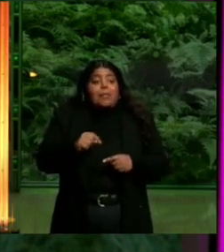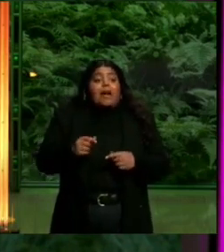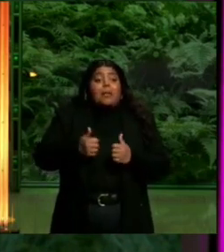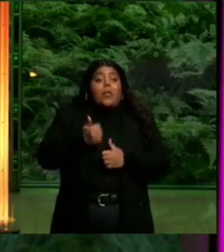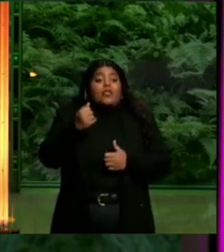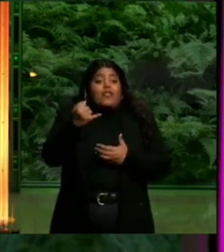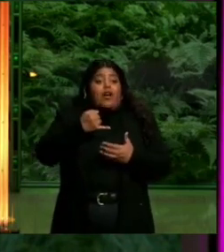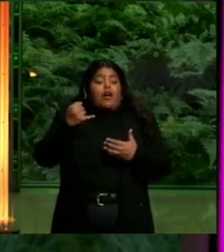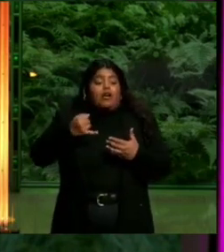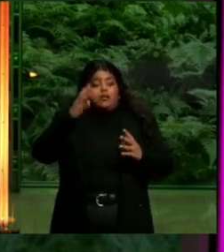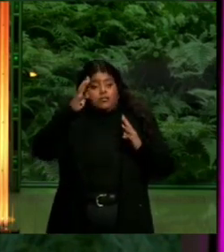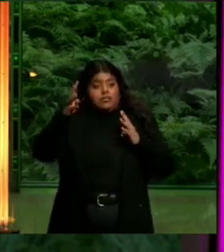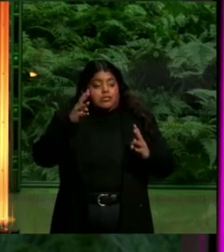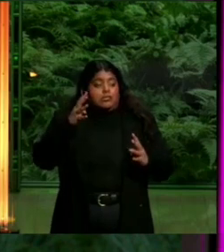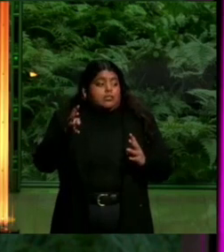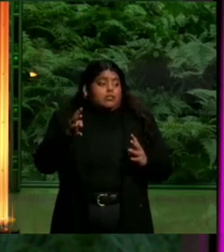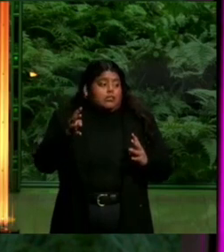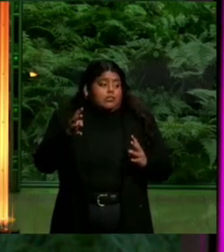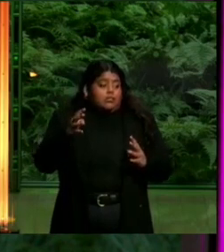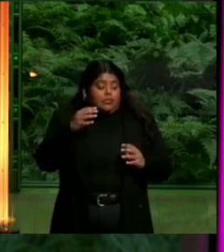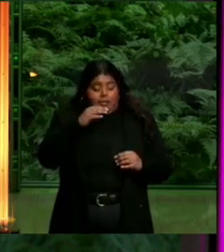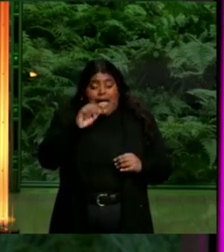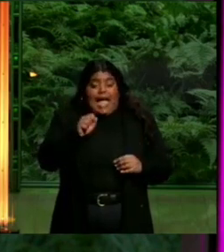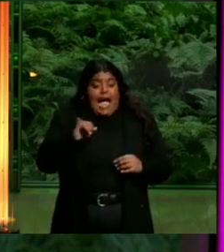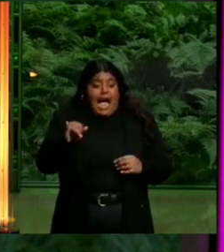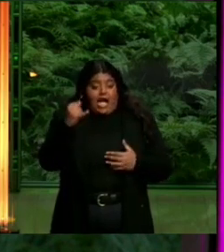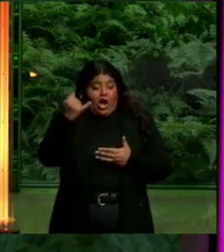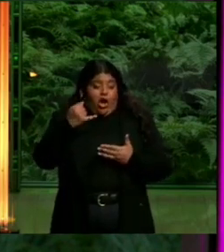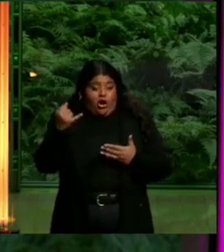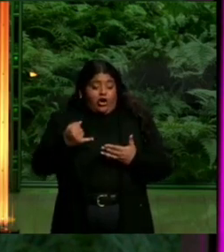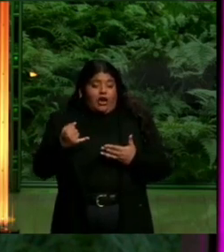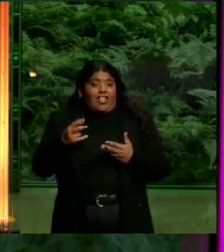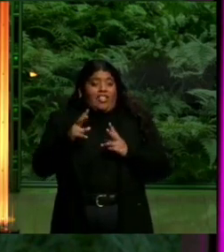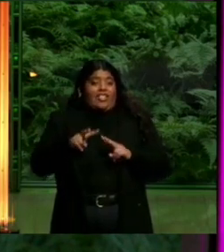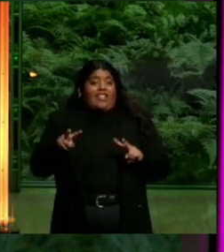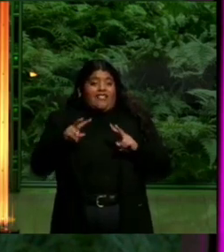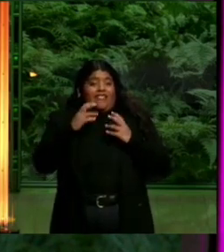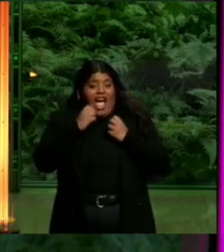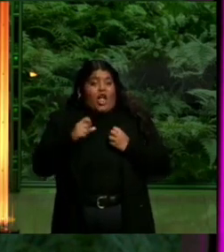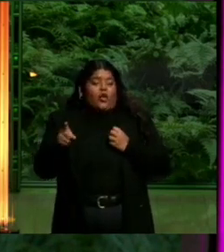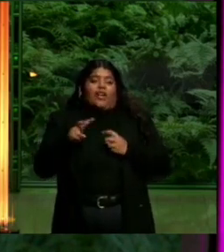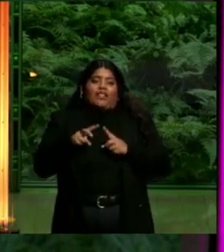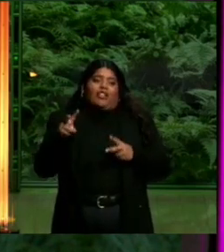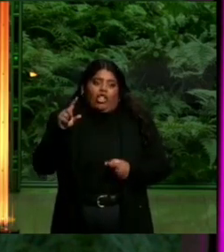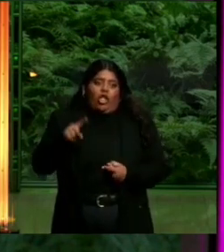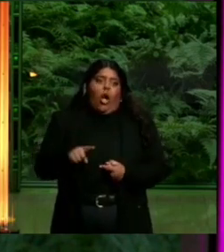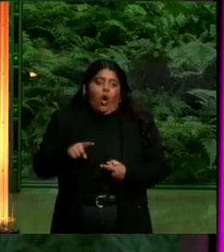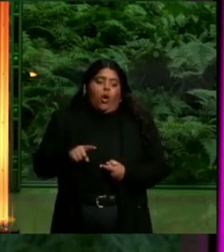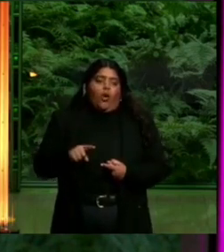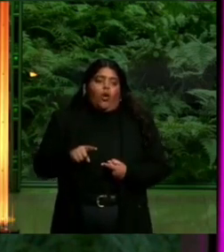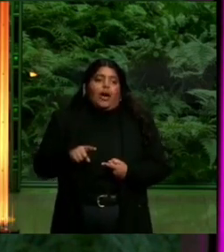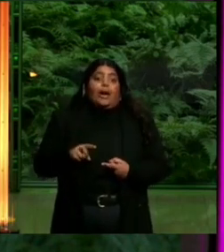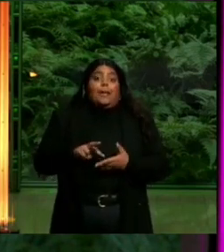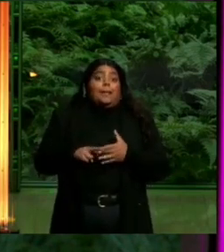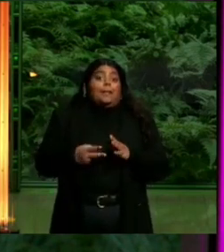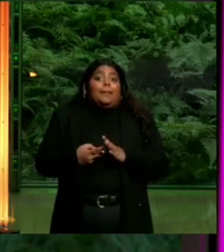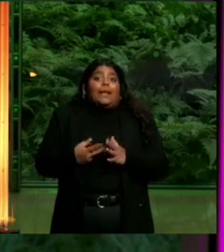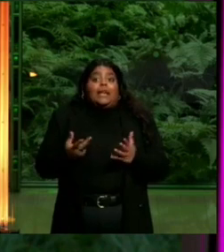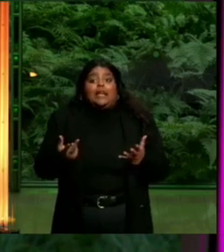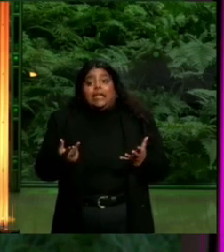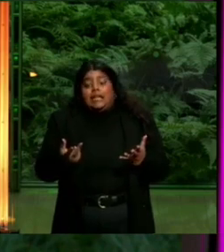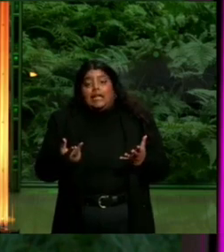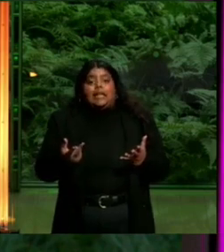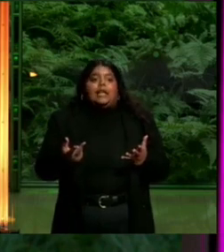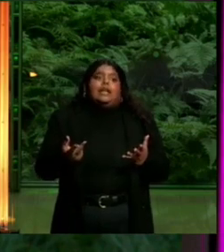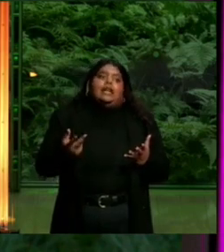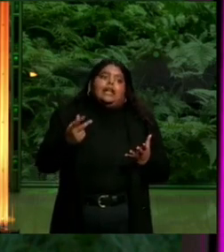by any of these AIs, at least the value of it is very low. Does it dilute the whole